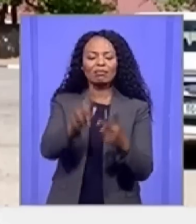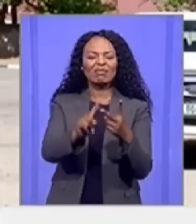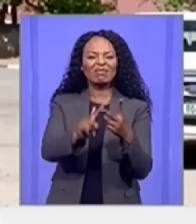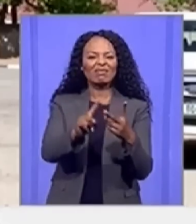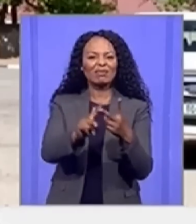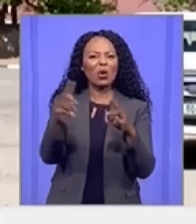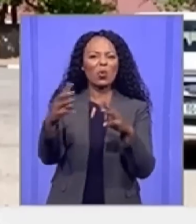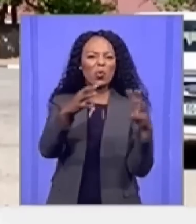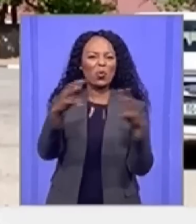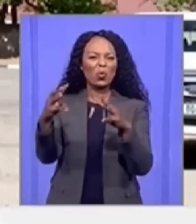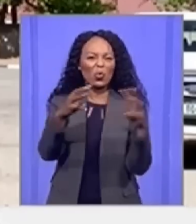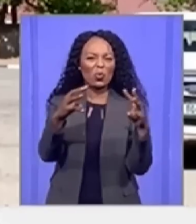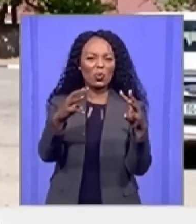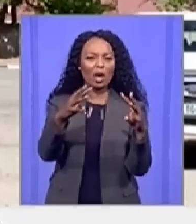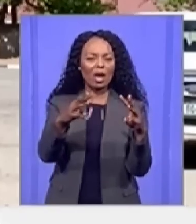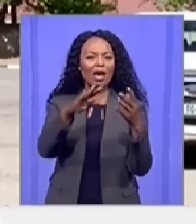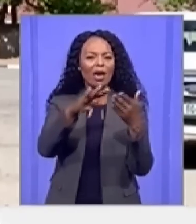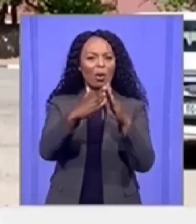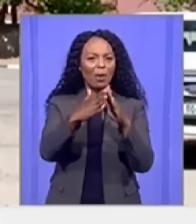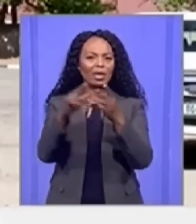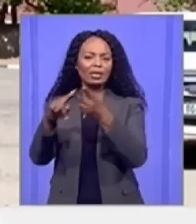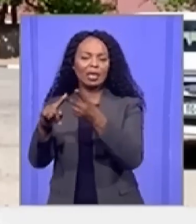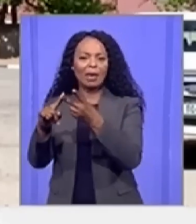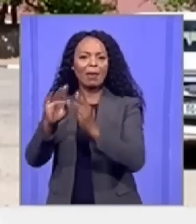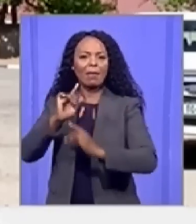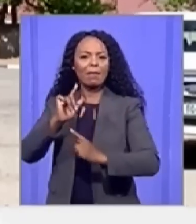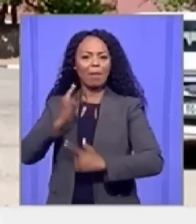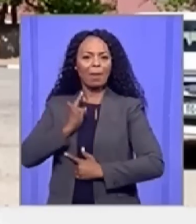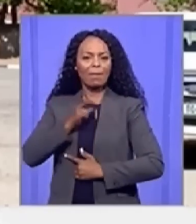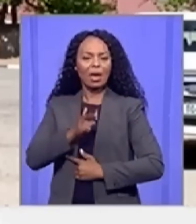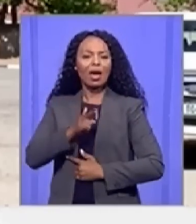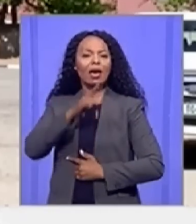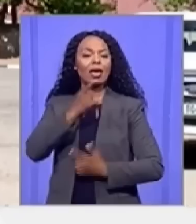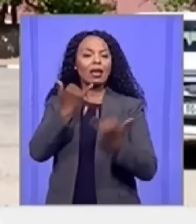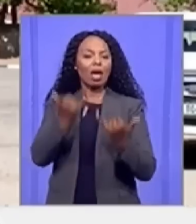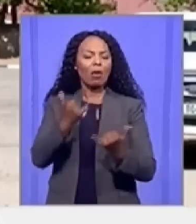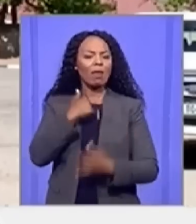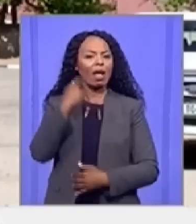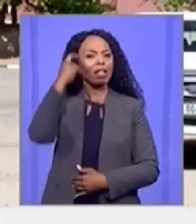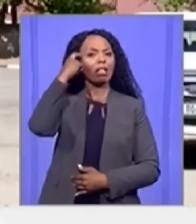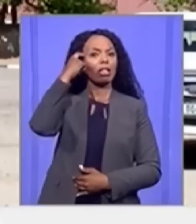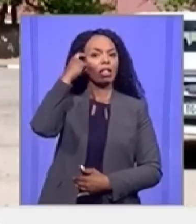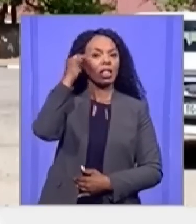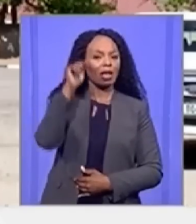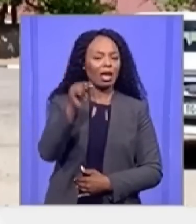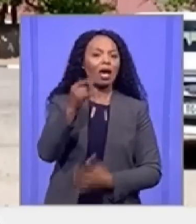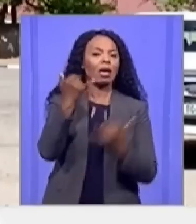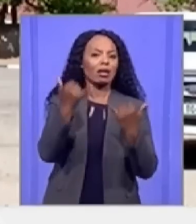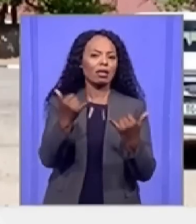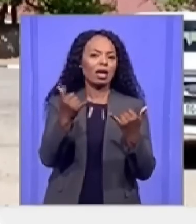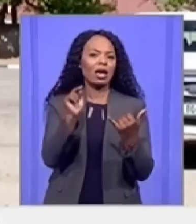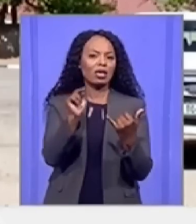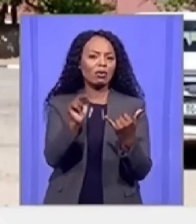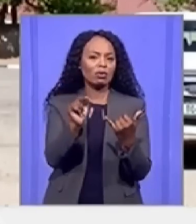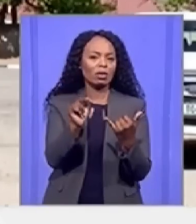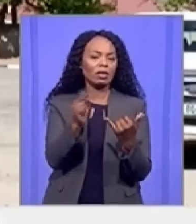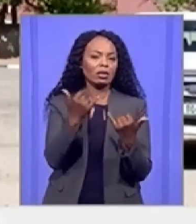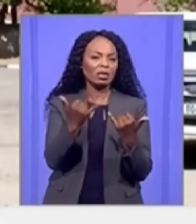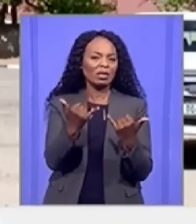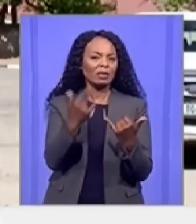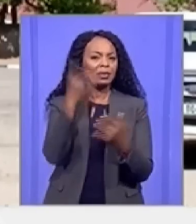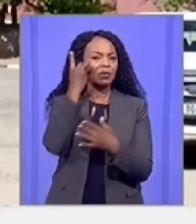ya difaqane e ileng ya ba teng ke nahana hore hakana maybe hona le mo ke bang ke lebetse teng mare